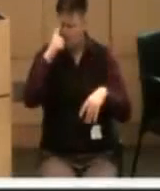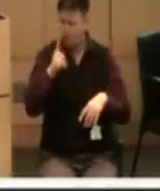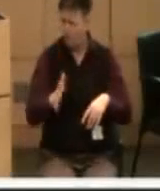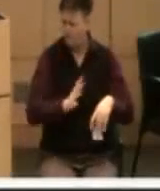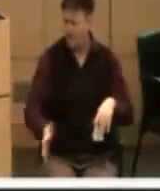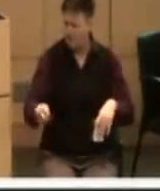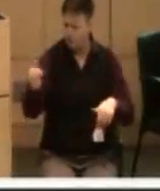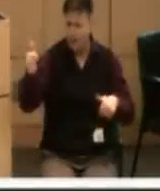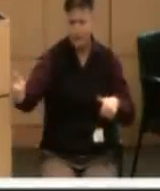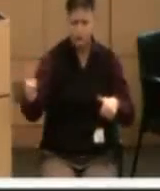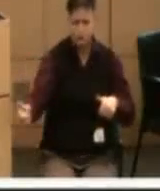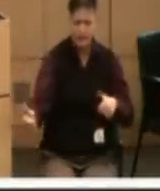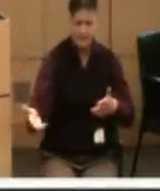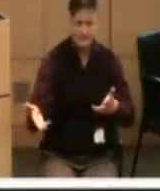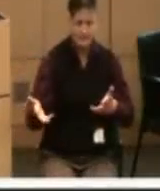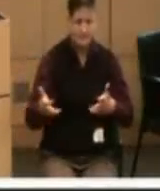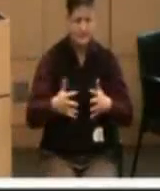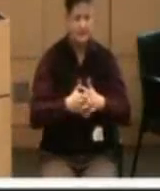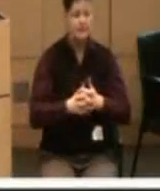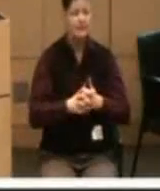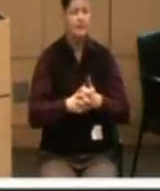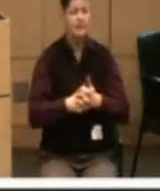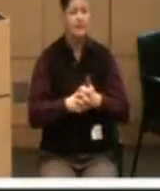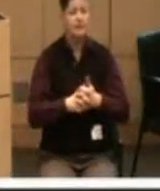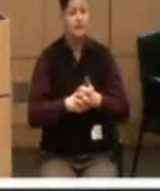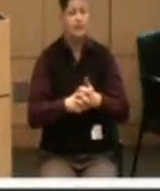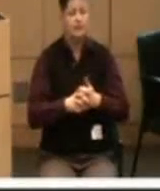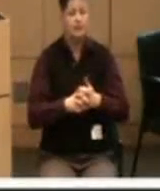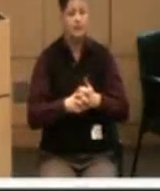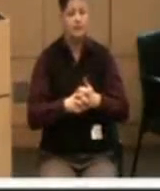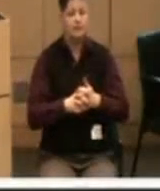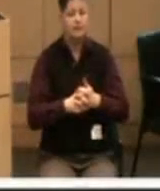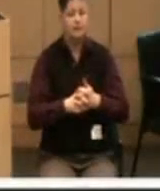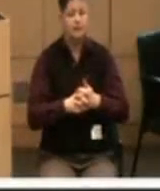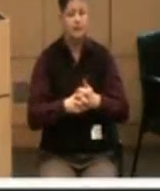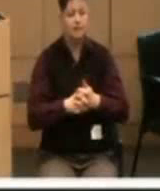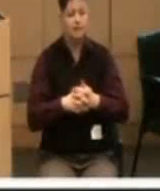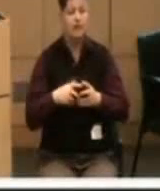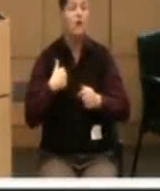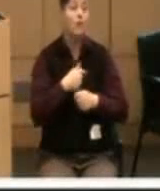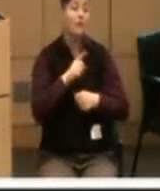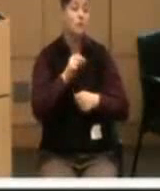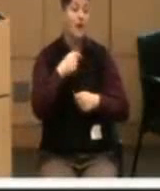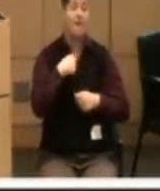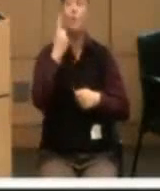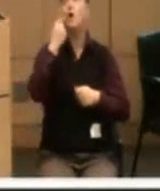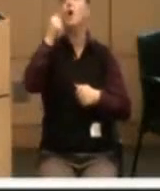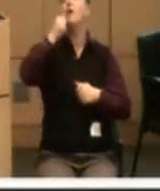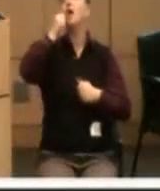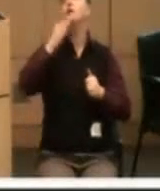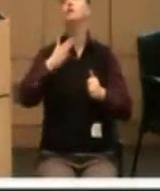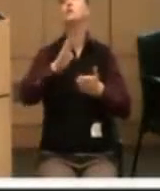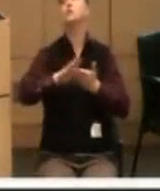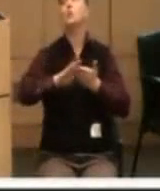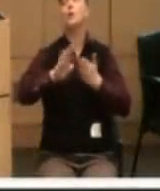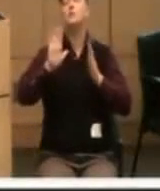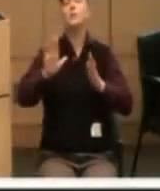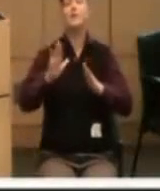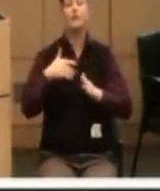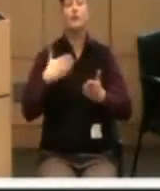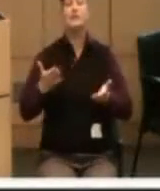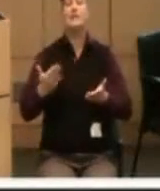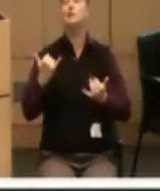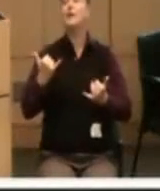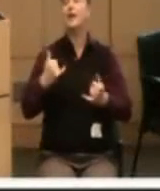she's great. Oh, we do have an audiologist at school that's wonderful too. And she's here today,